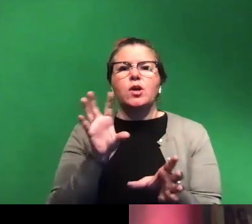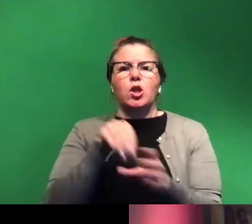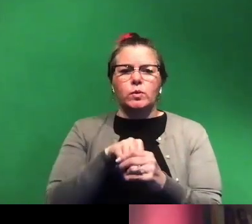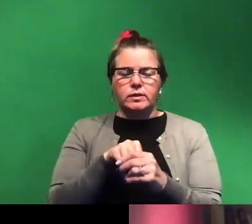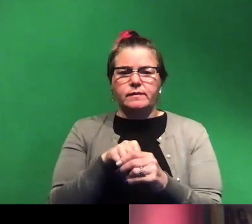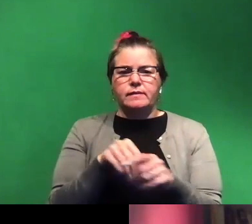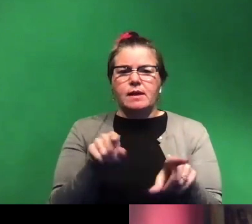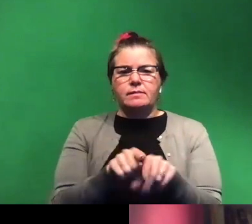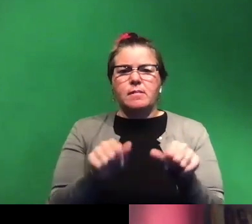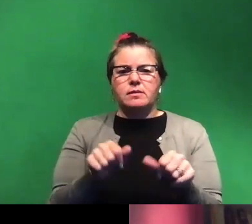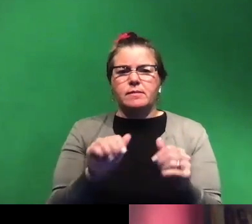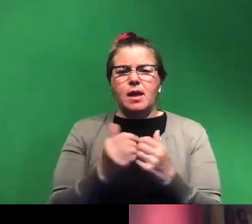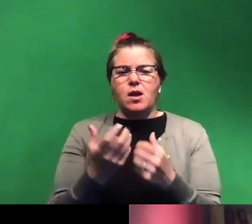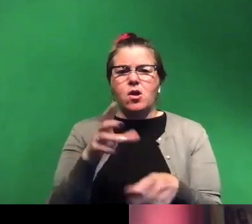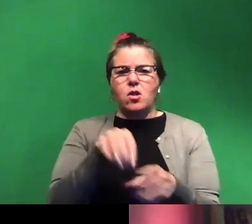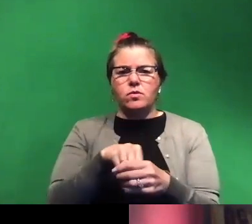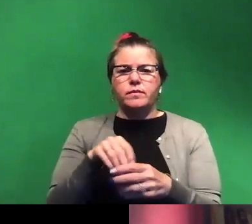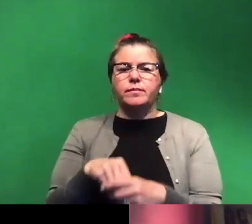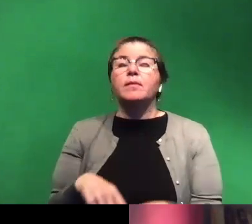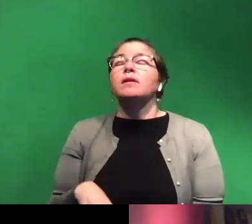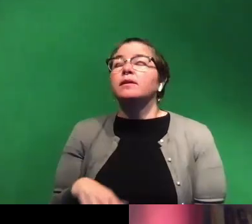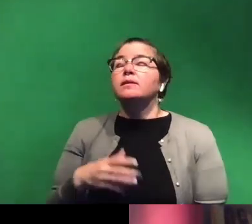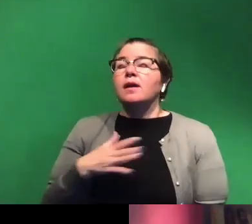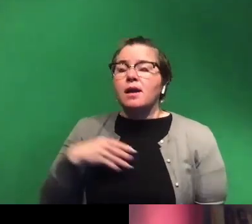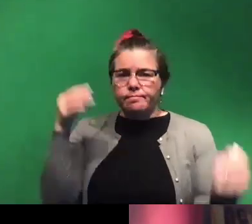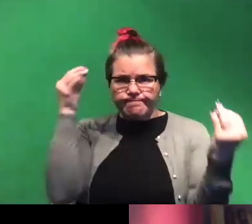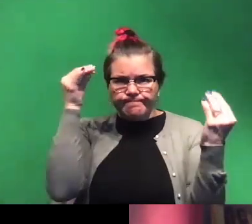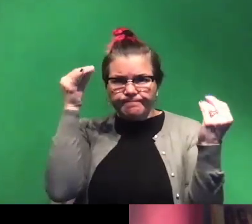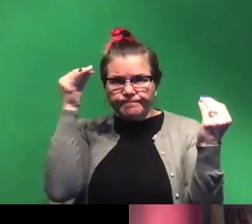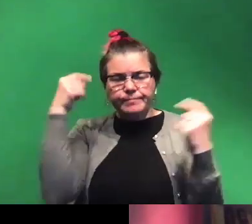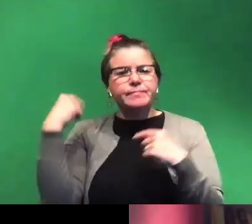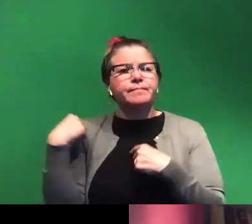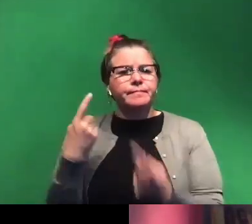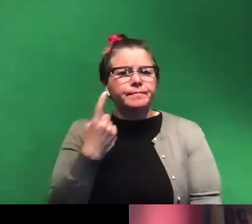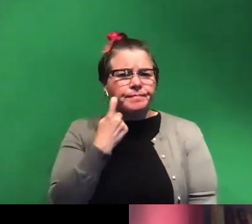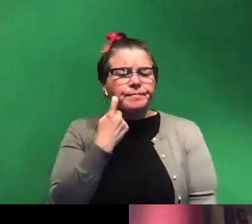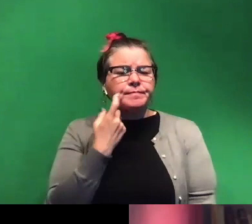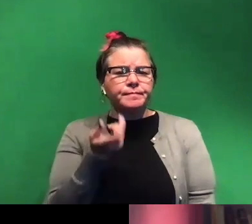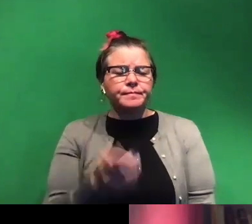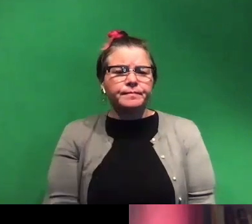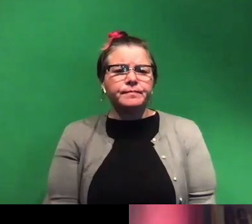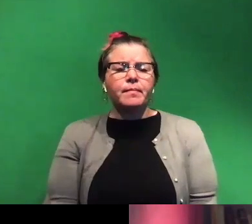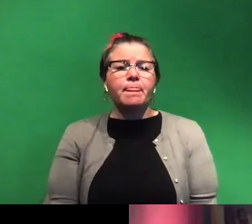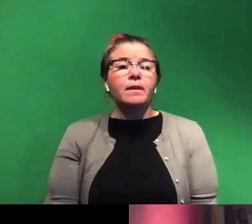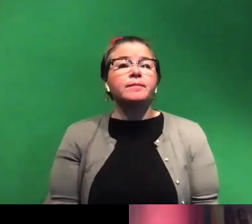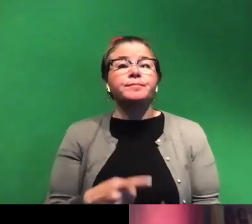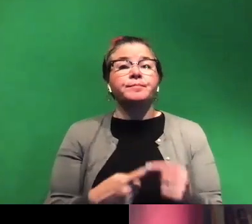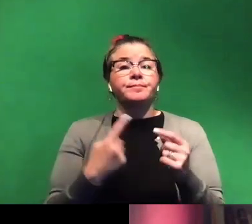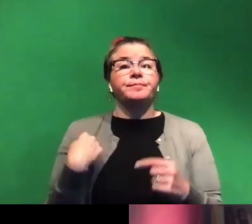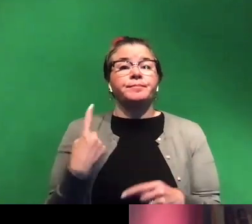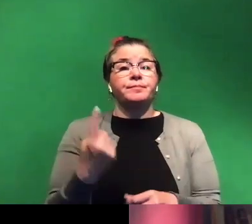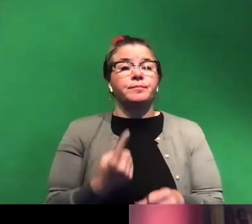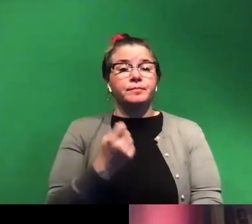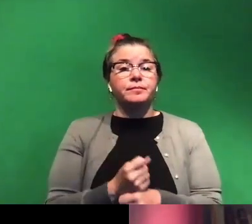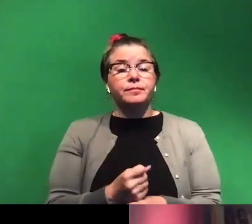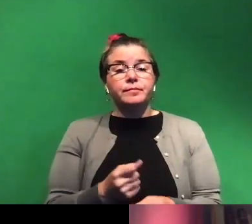possible? That's something that's been on my mind a lot lately. And it's been so, especially in the last year,